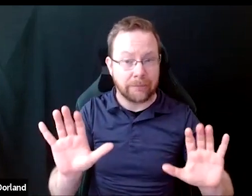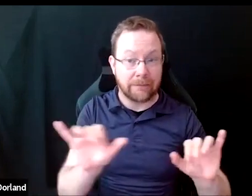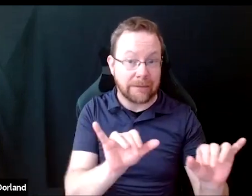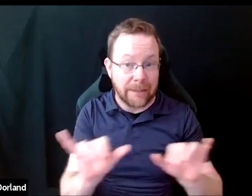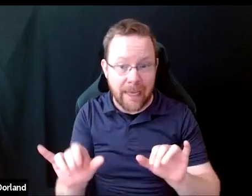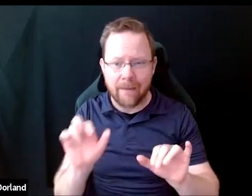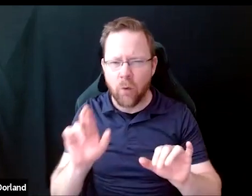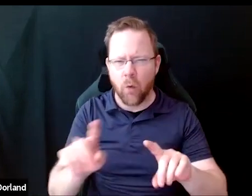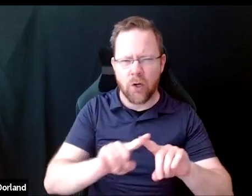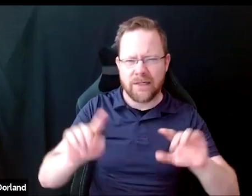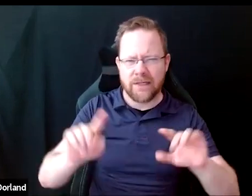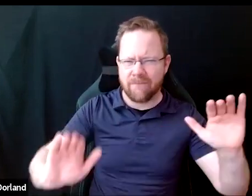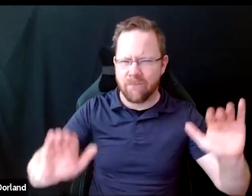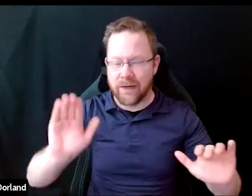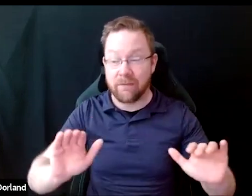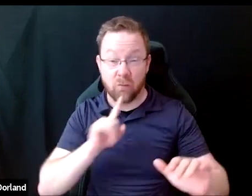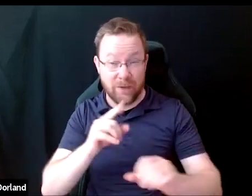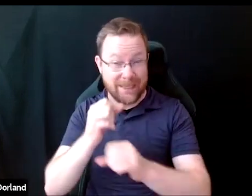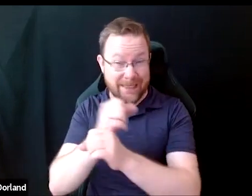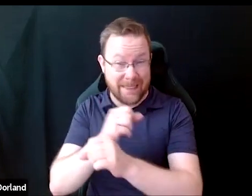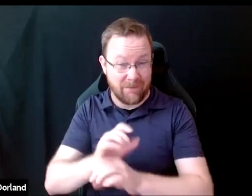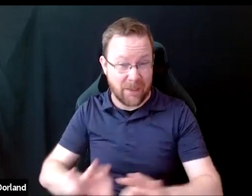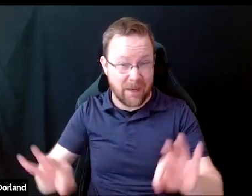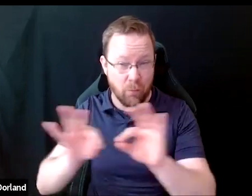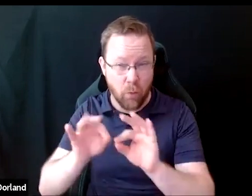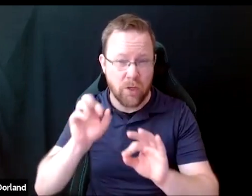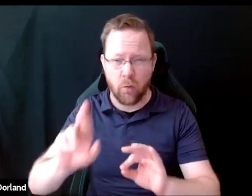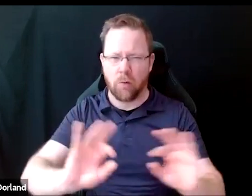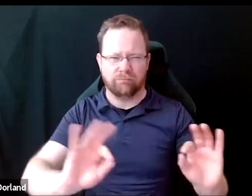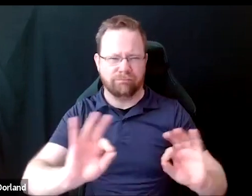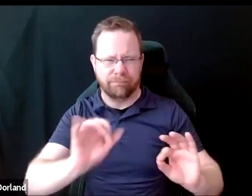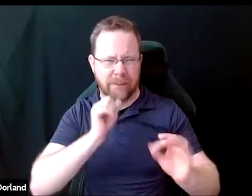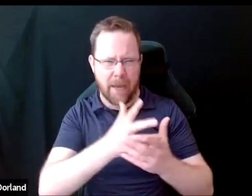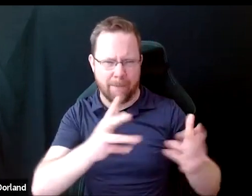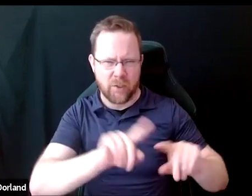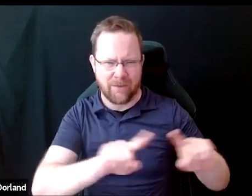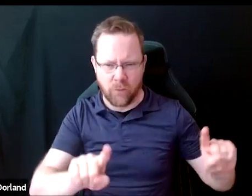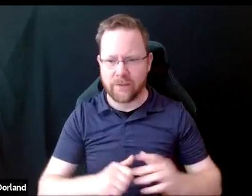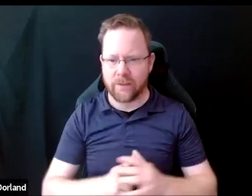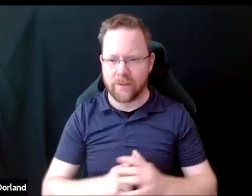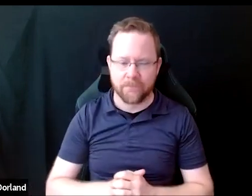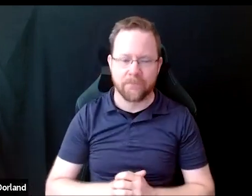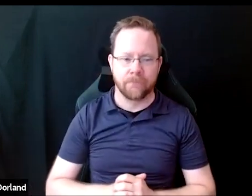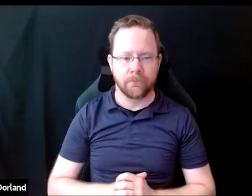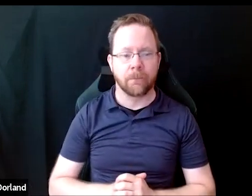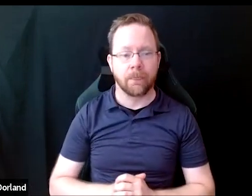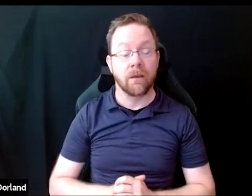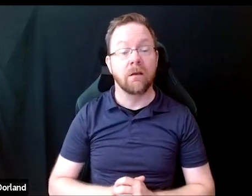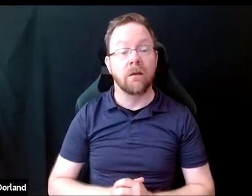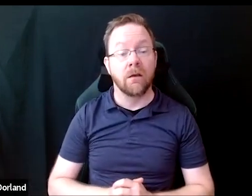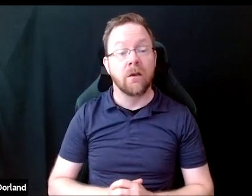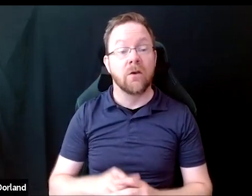whether they differed to a statistically significant extent. And what we noticed is that in response to one